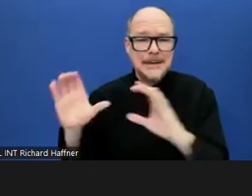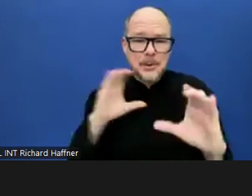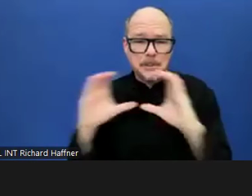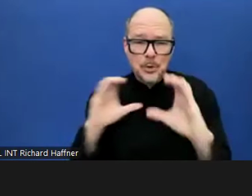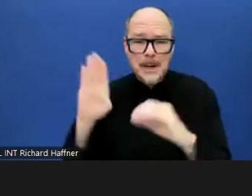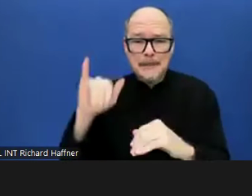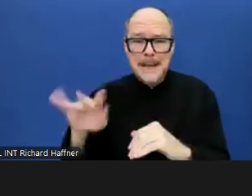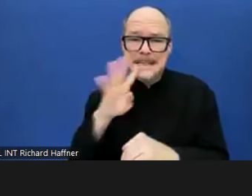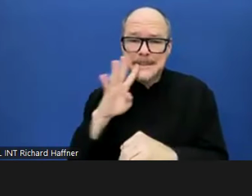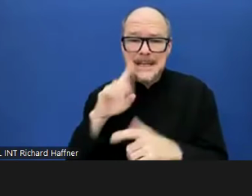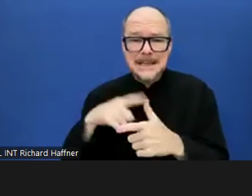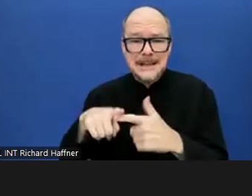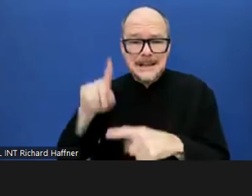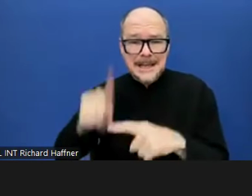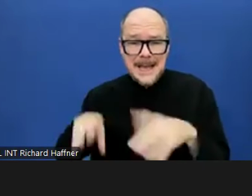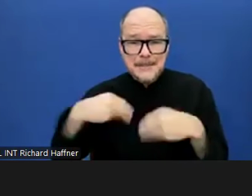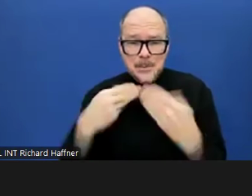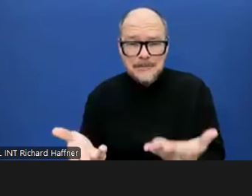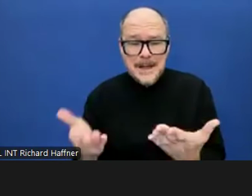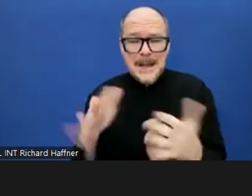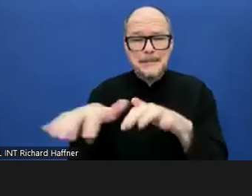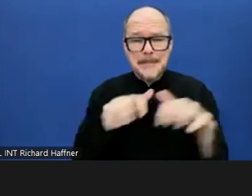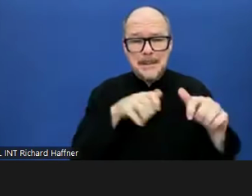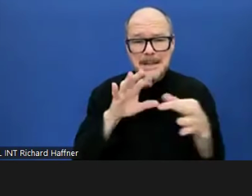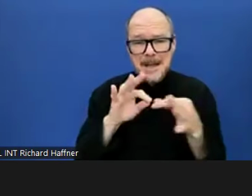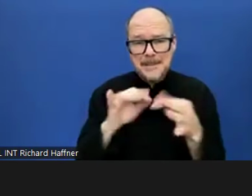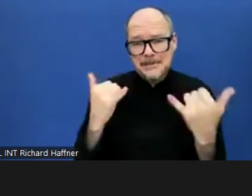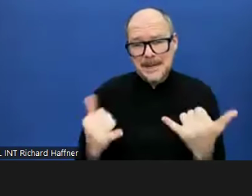speaking, they are unable to provide public comment at this time.